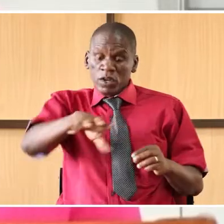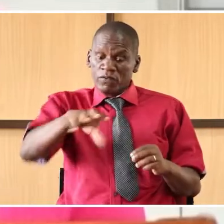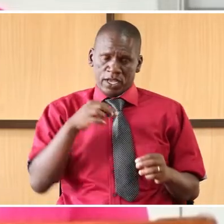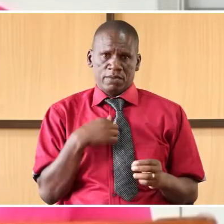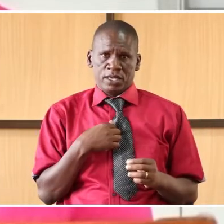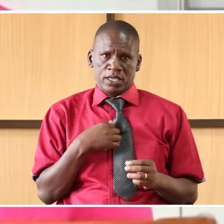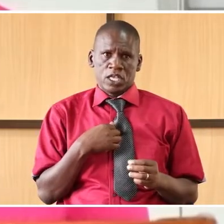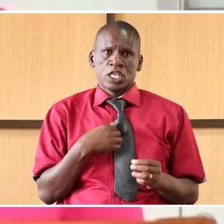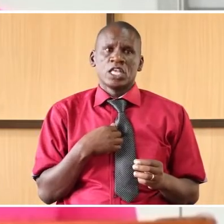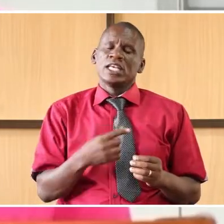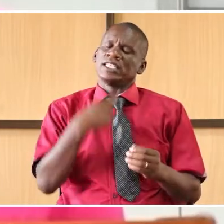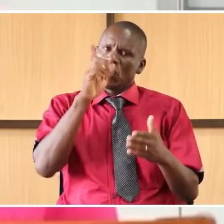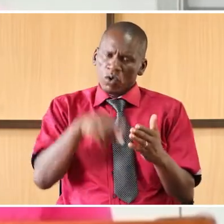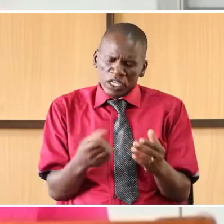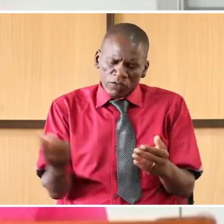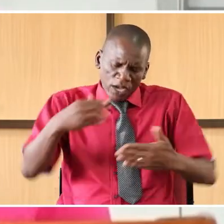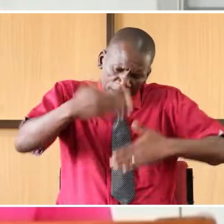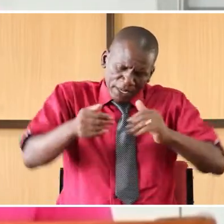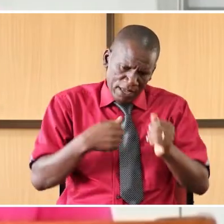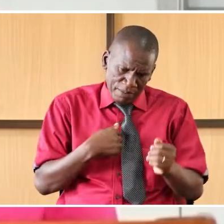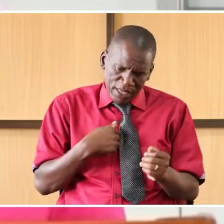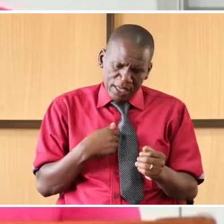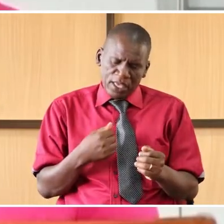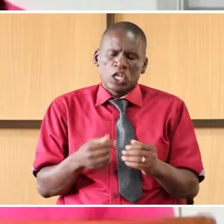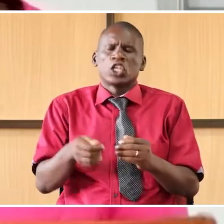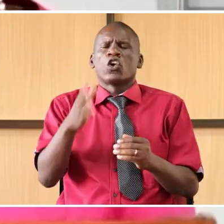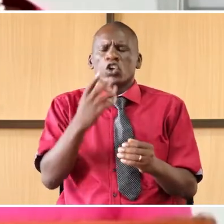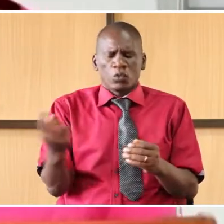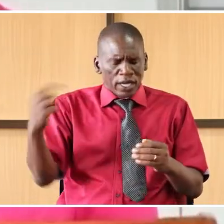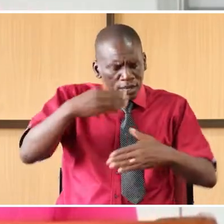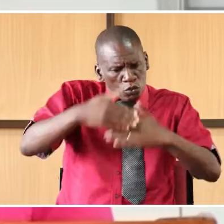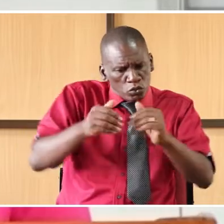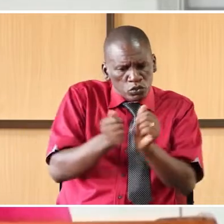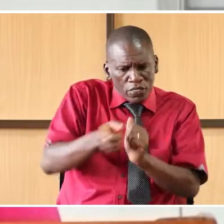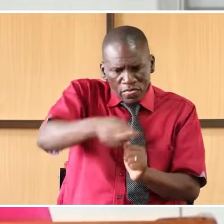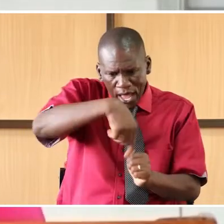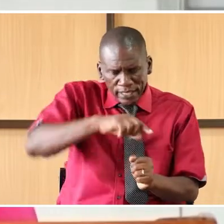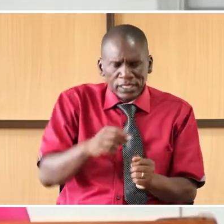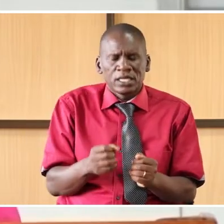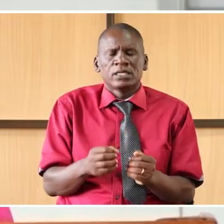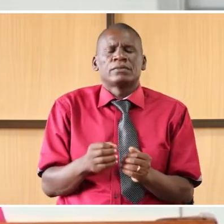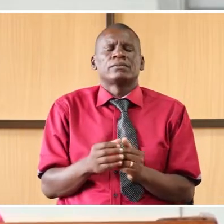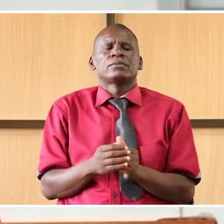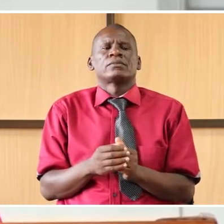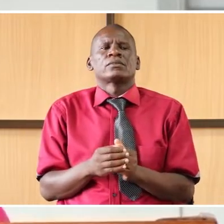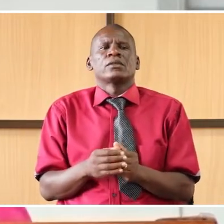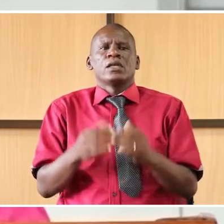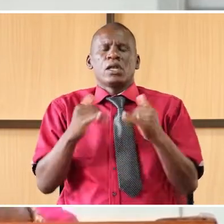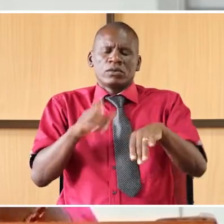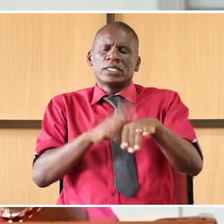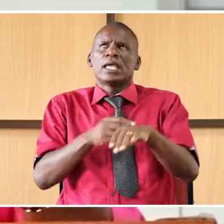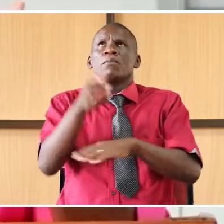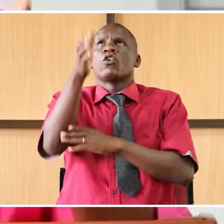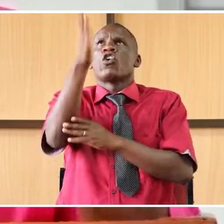find me. He said, if you draw close to me, you will draw close to me, close to us. He will draw close to us. And